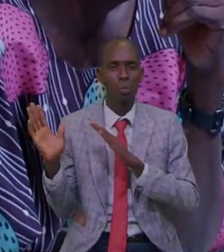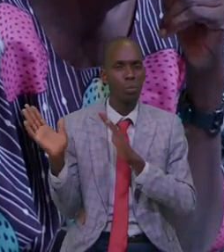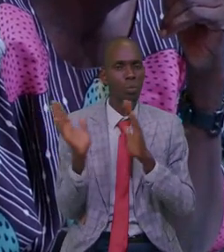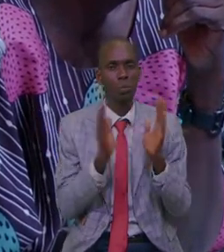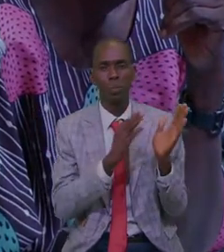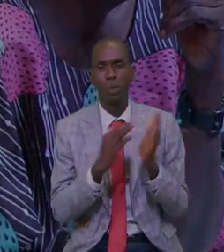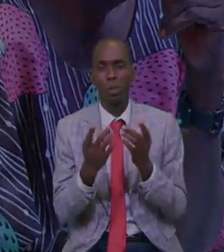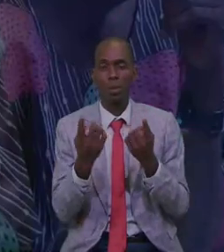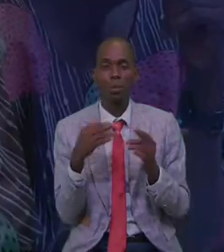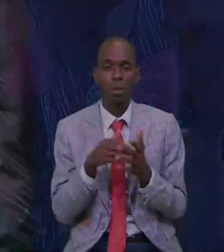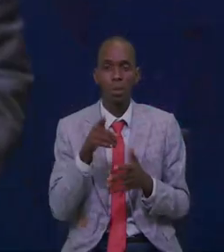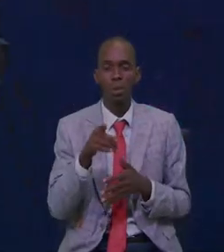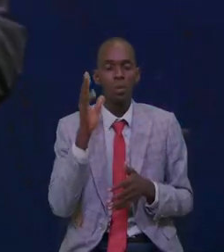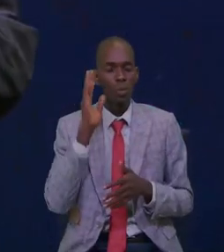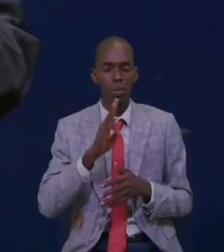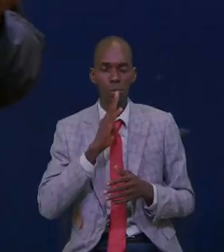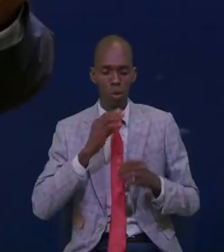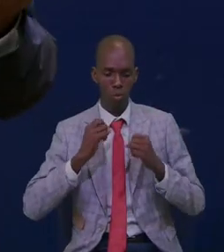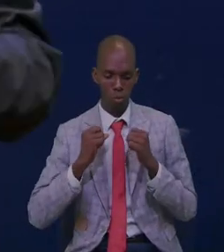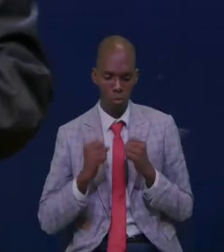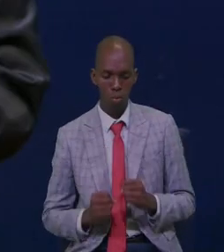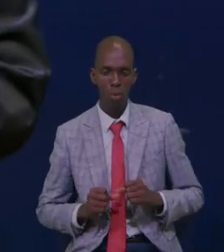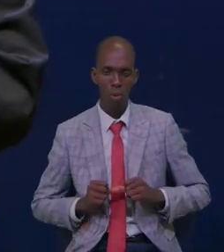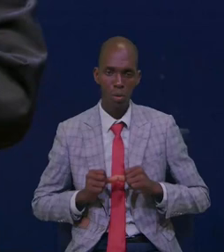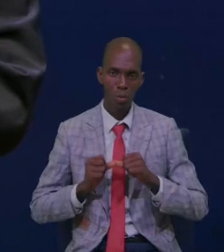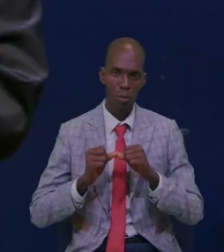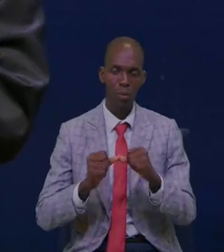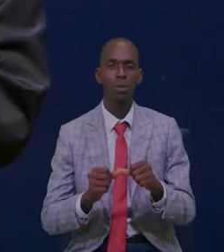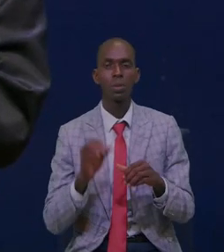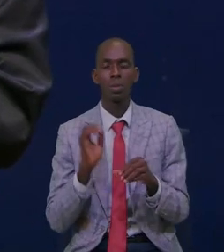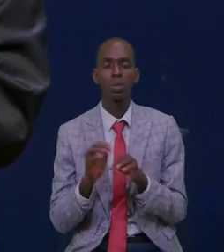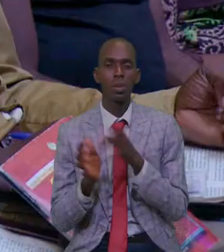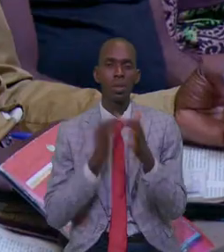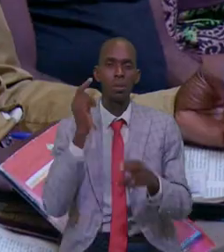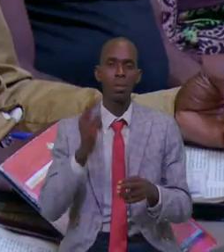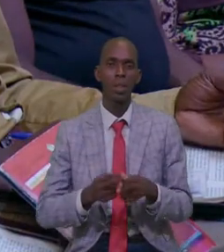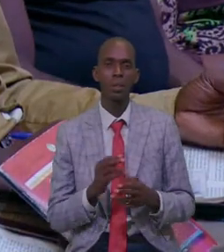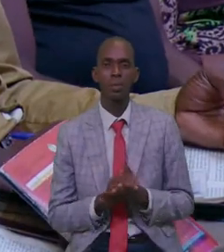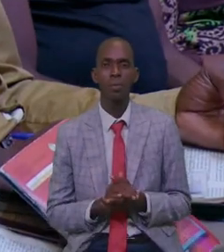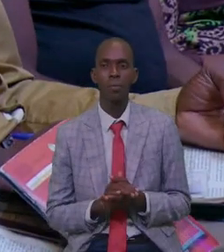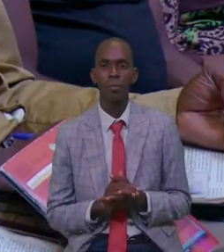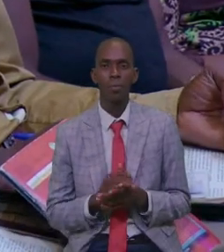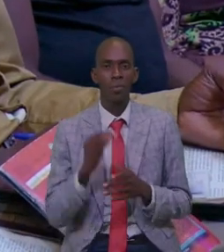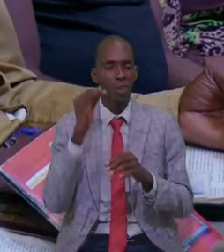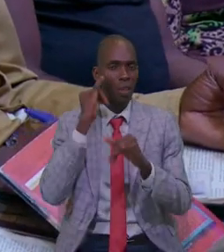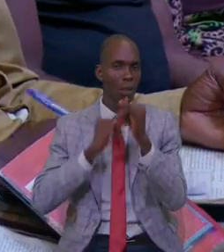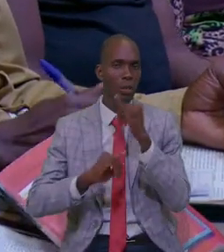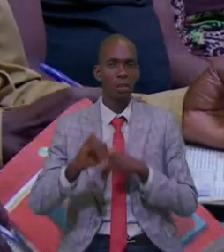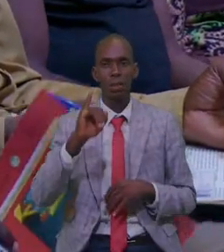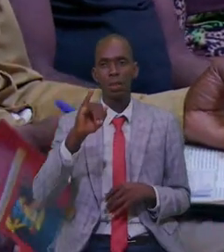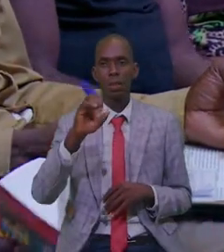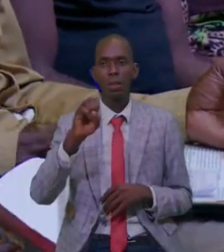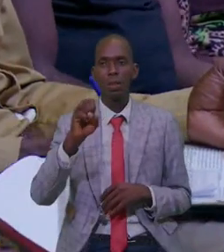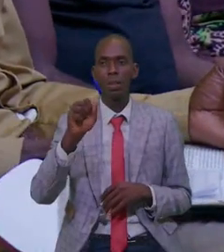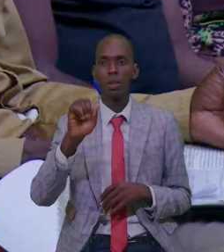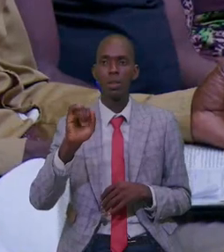blow, you'll be steadfast and solid. You'll be sustained in Jesus' name. Isaiah chapter 28,